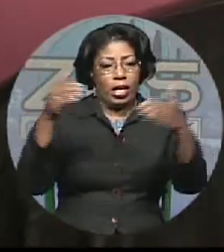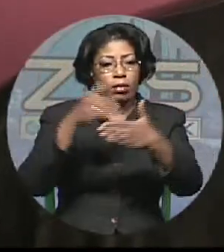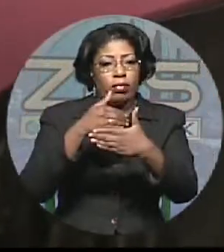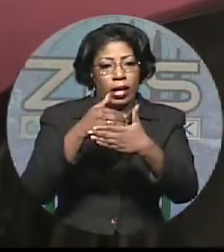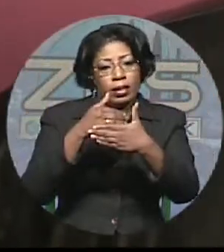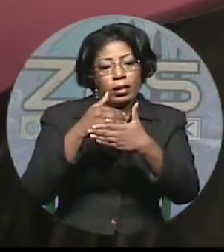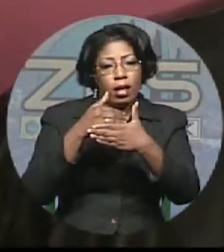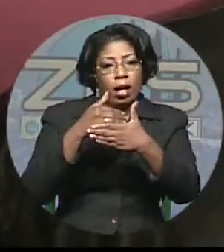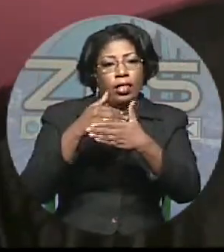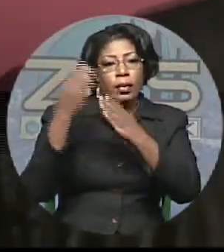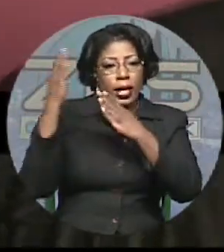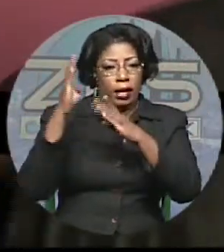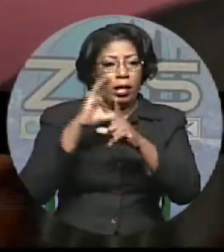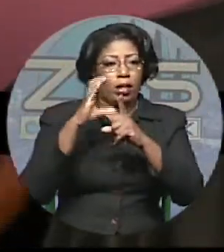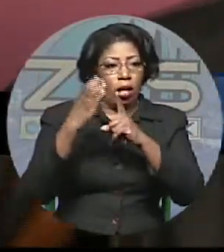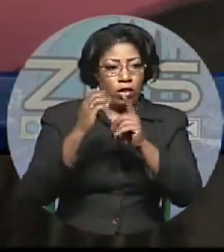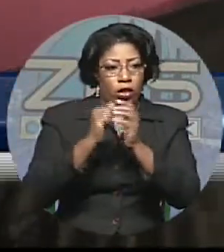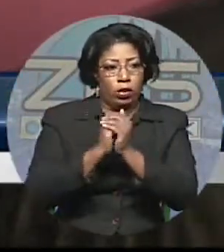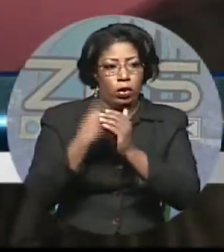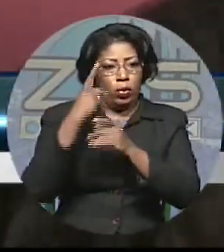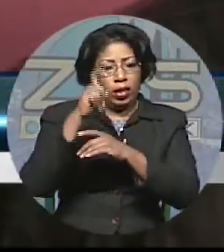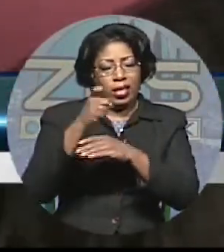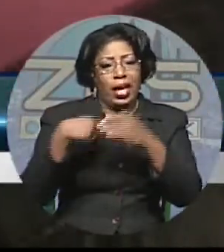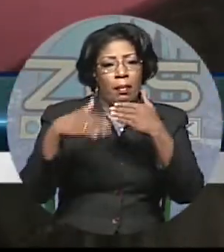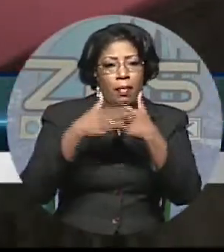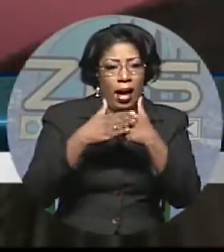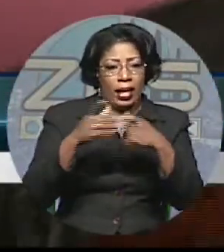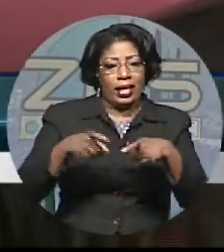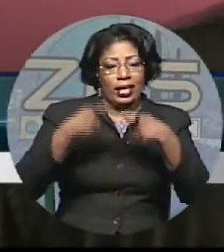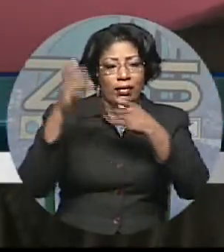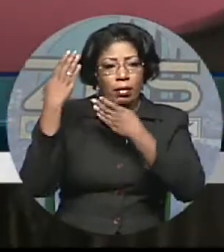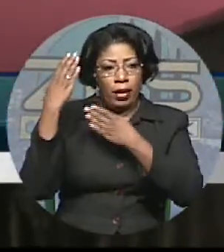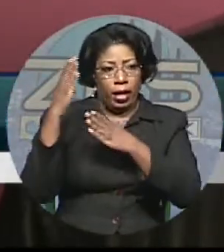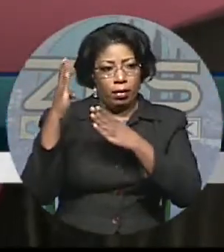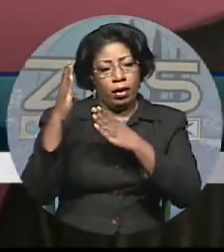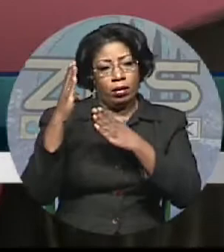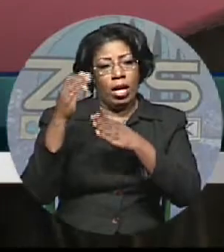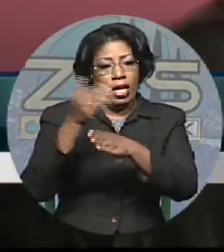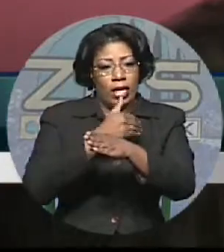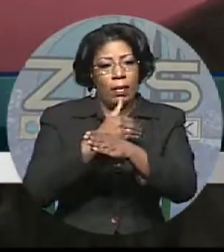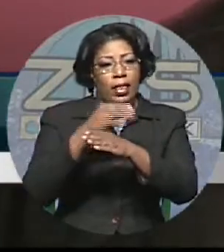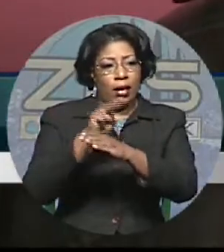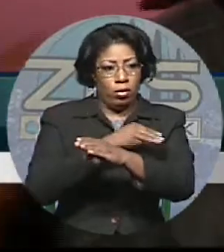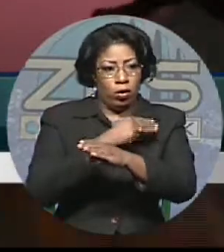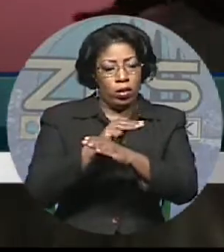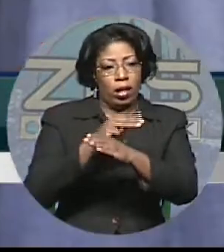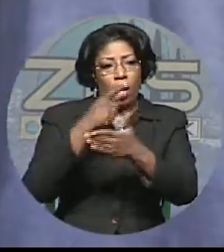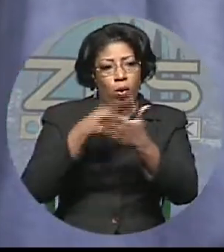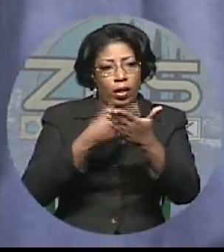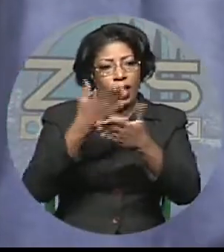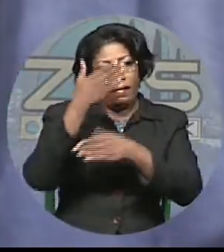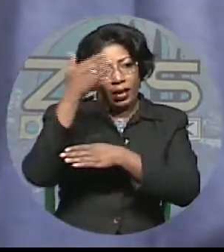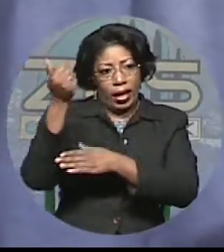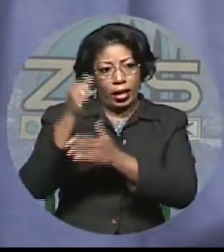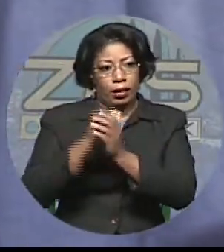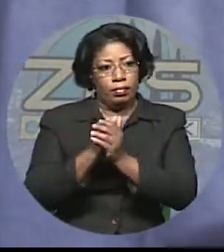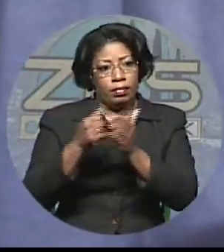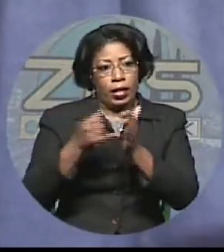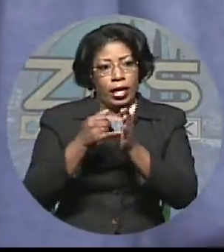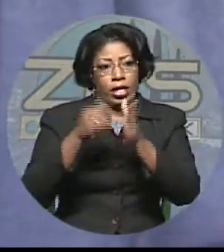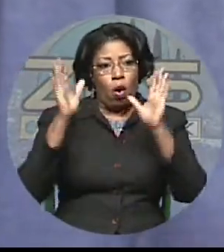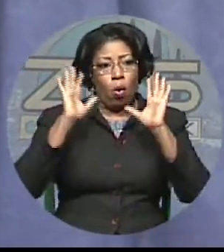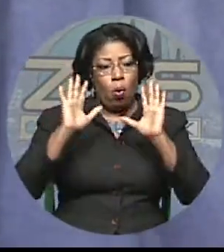me that Junkanoo doing this, man. We need to get back to this. We need to give Bahamian people some of their Bahamian music and let them know what they've been forgetting. It's a wonderful